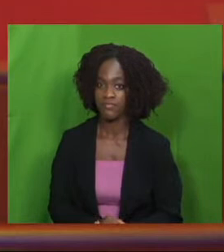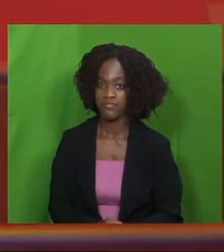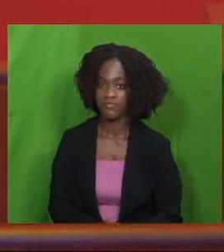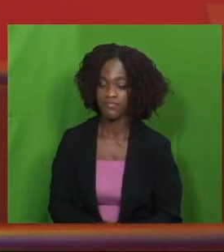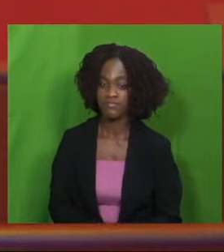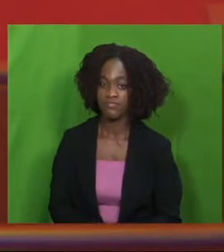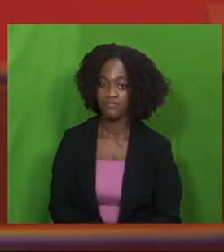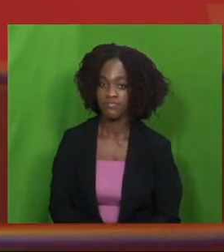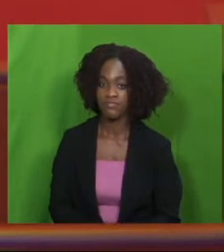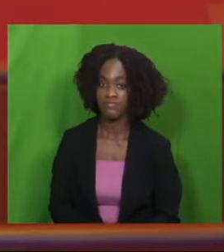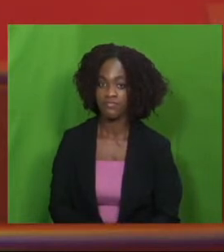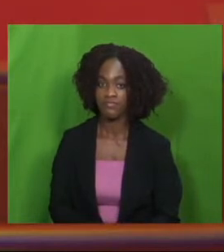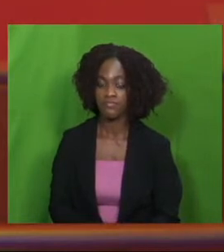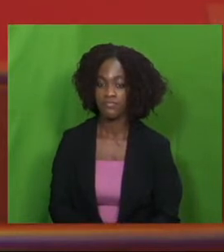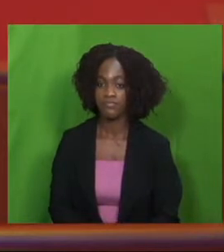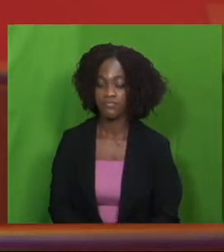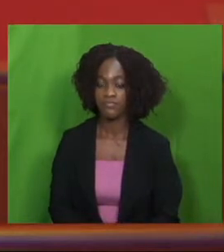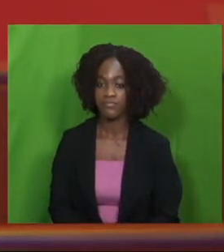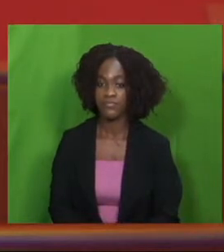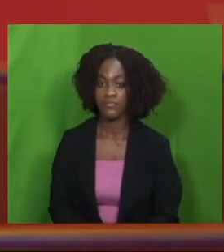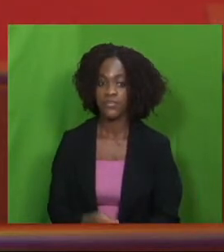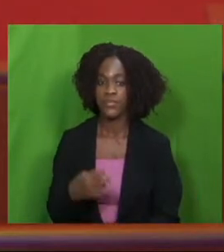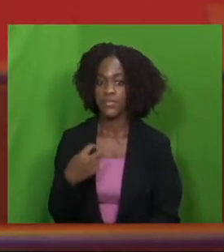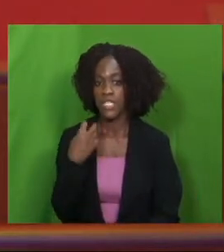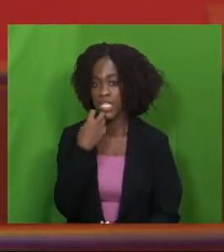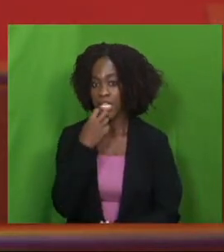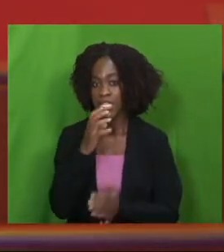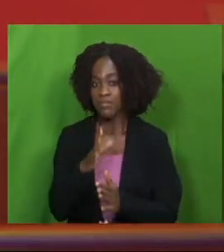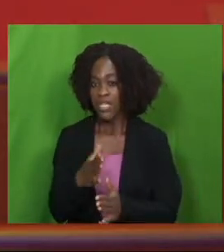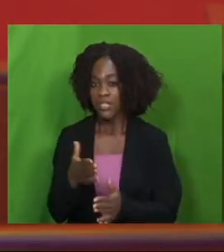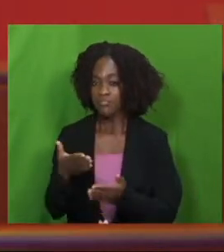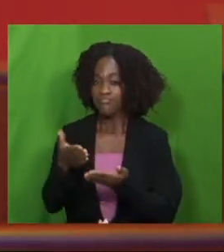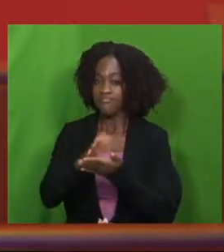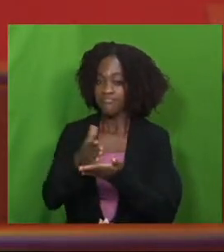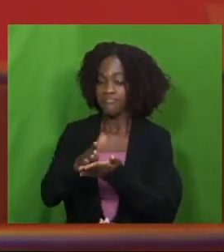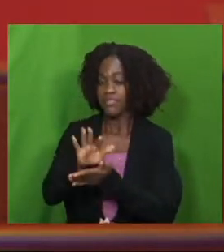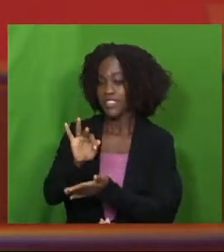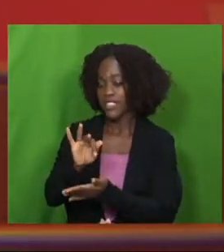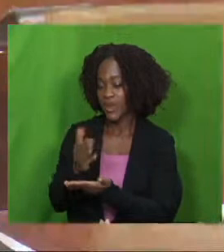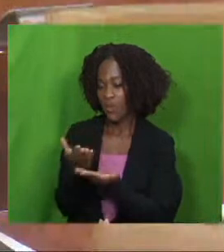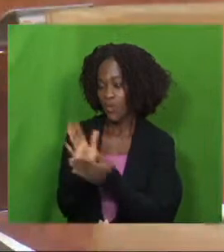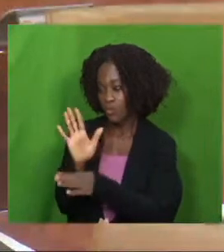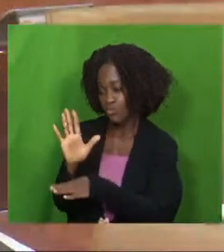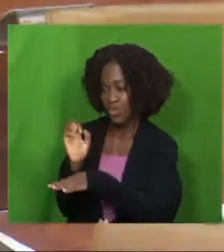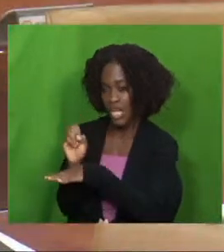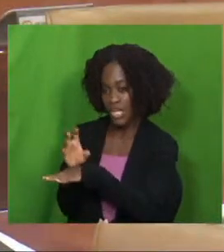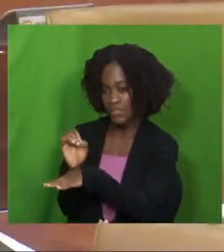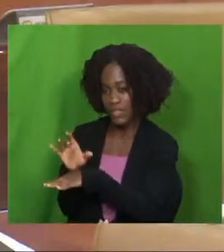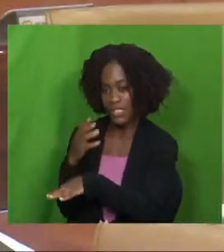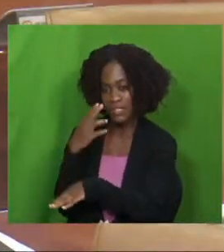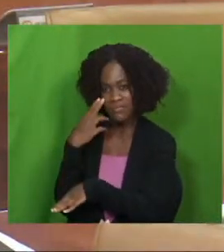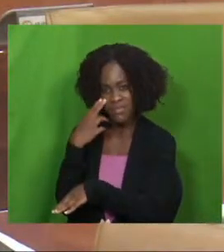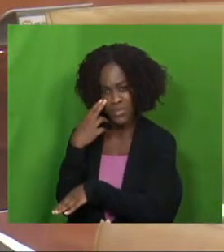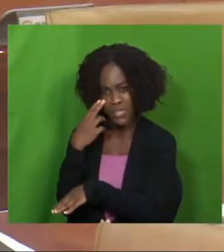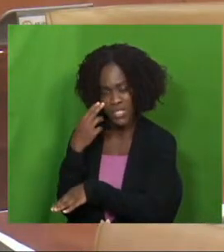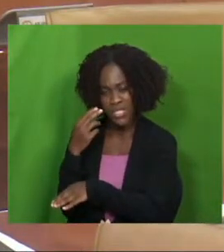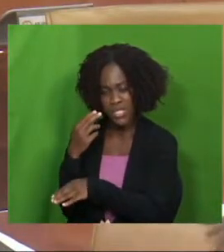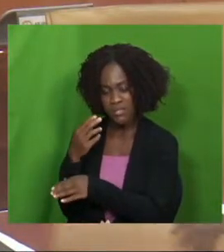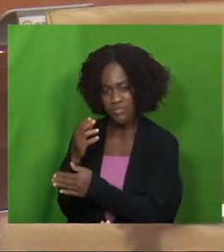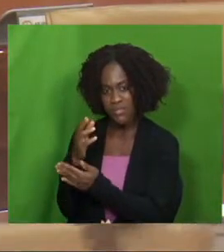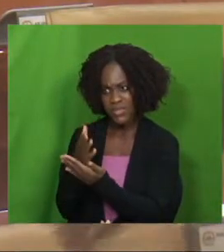Well, Right Honourable Speaker, at page 19, respectfully, I seek your guidance. I see an omission. We just